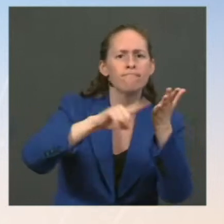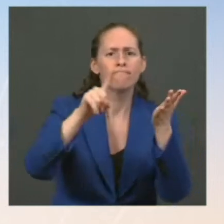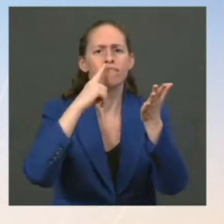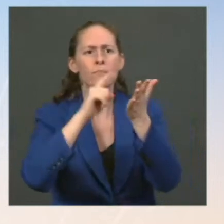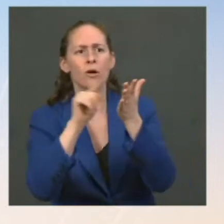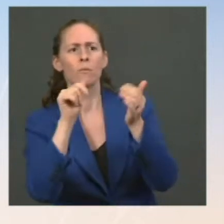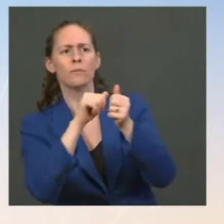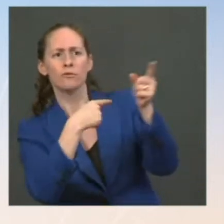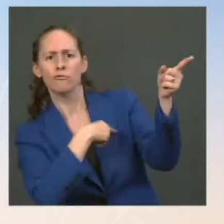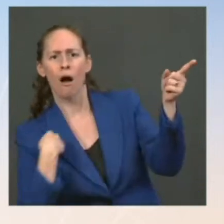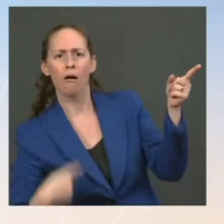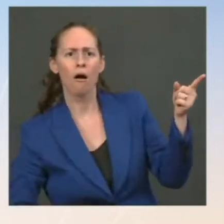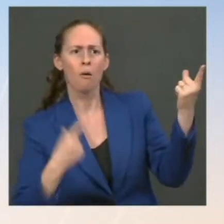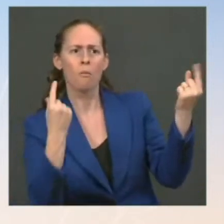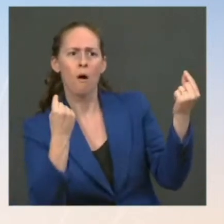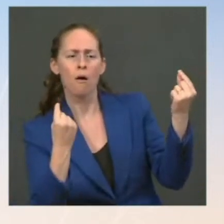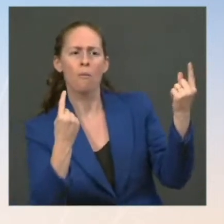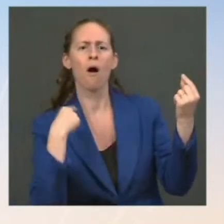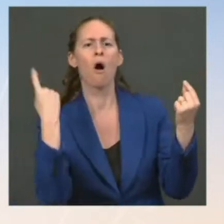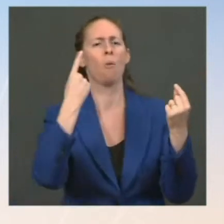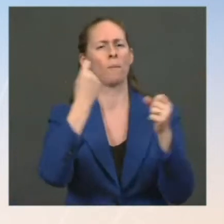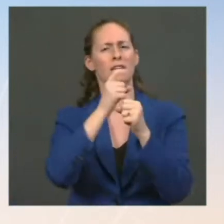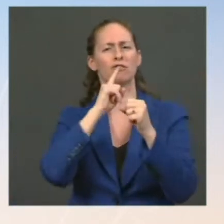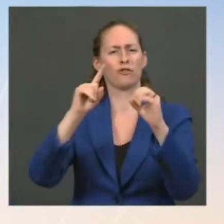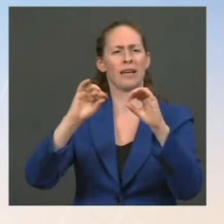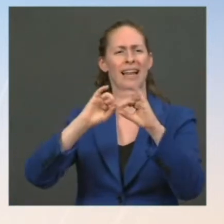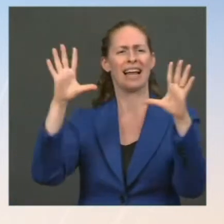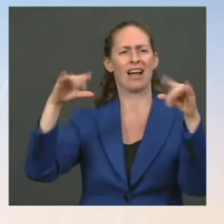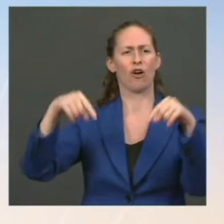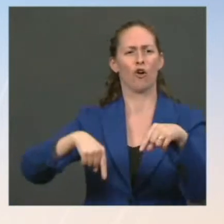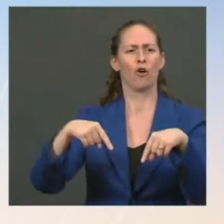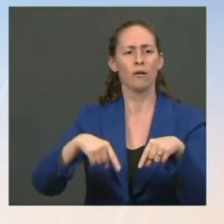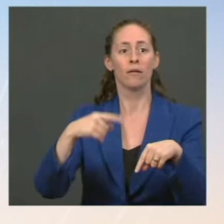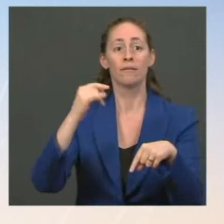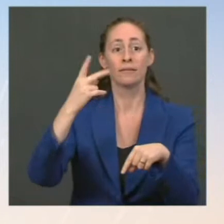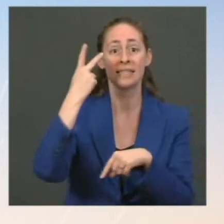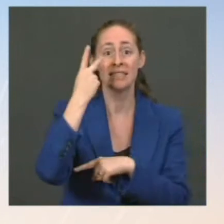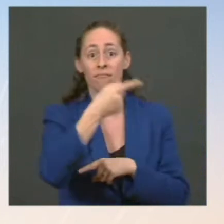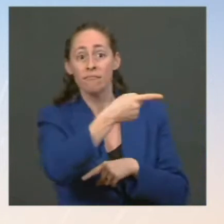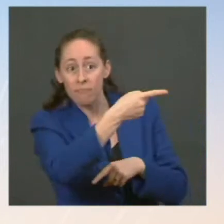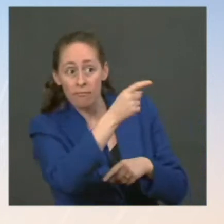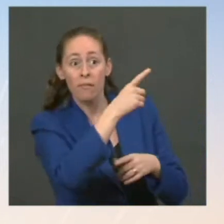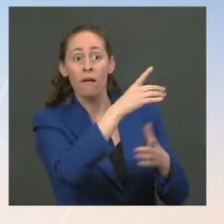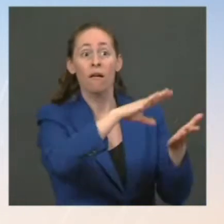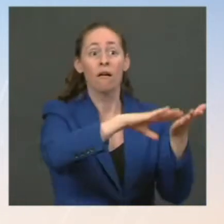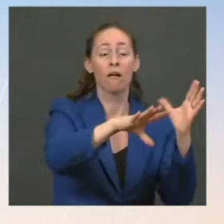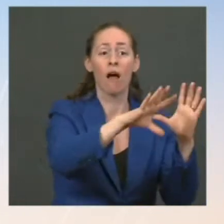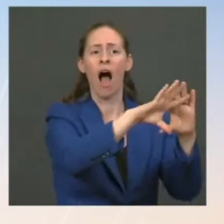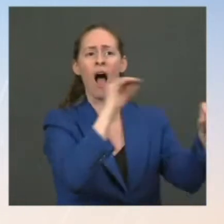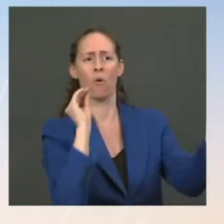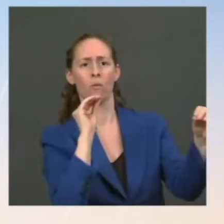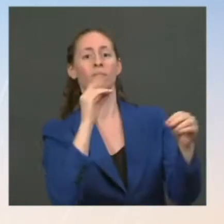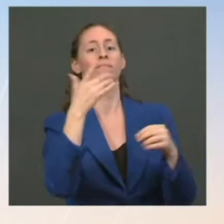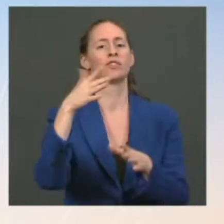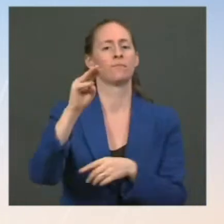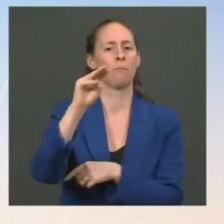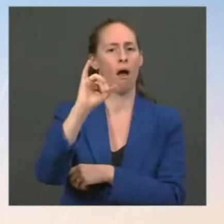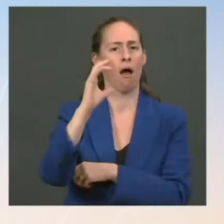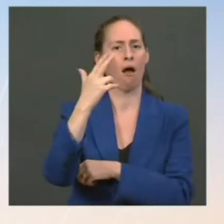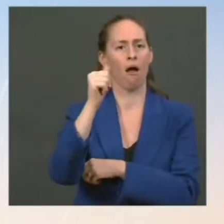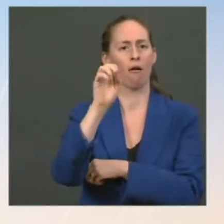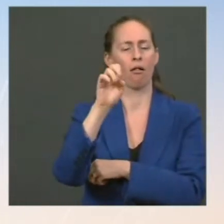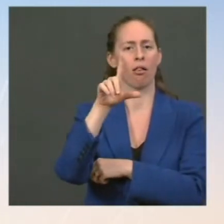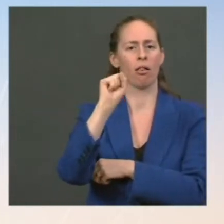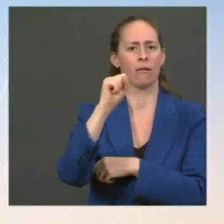months, have made clear that they want to see the release of the two Michaels and, of course, any American